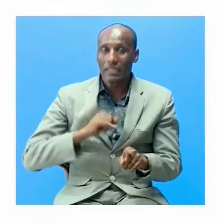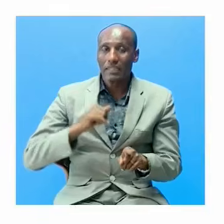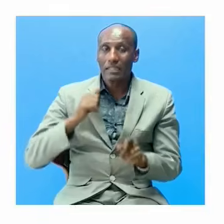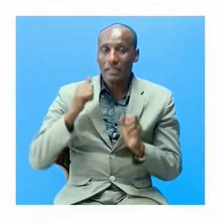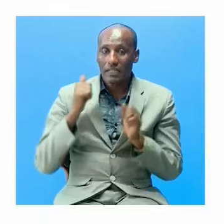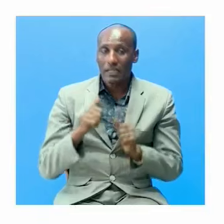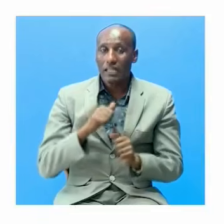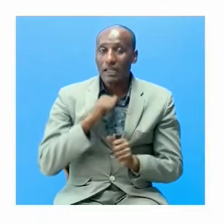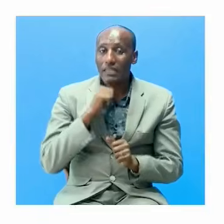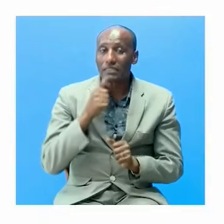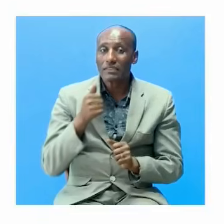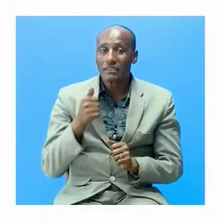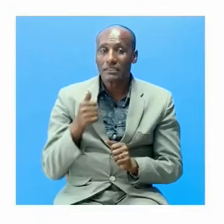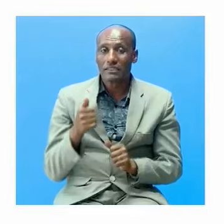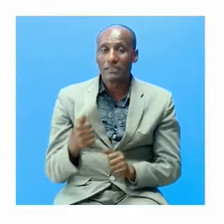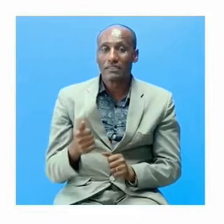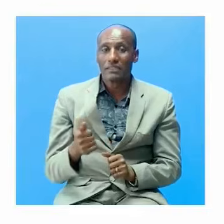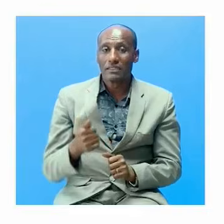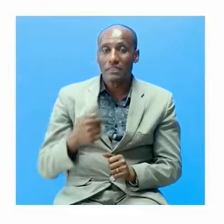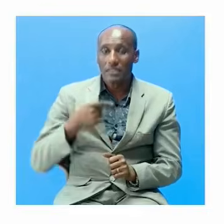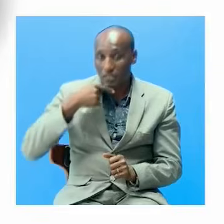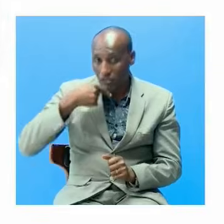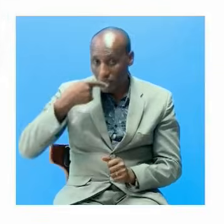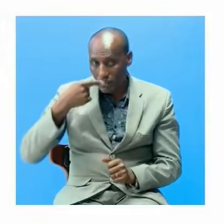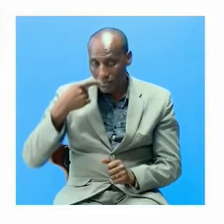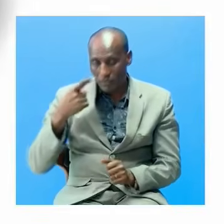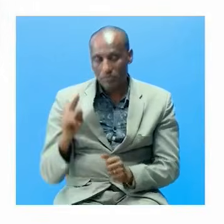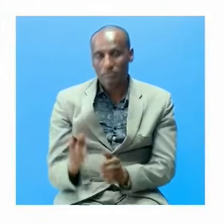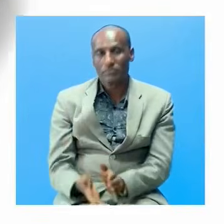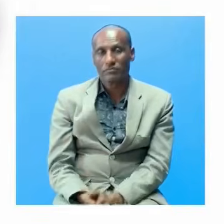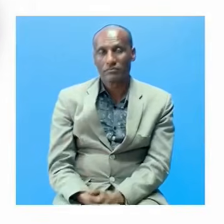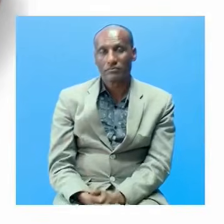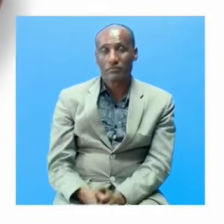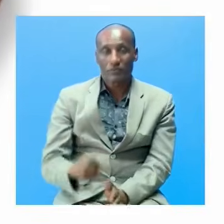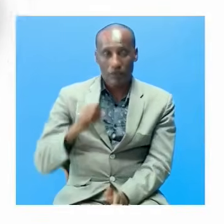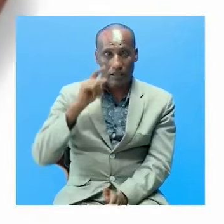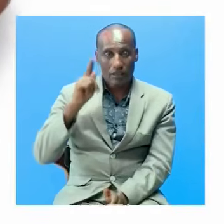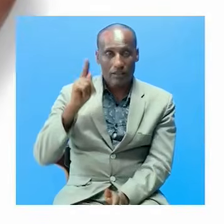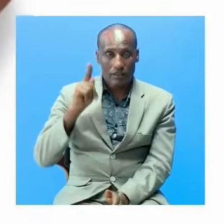But I can't tell. But I can't